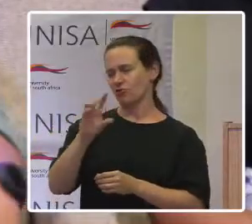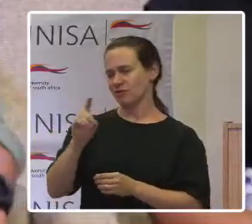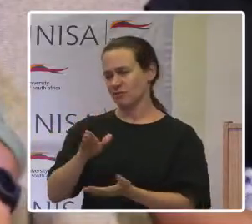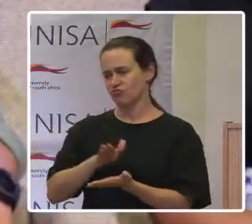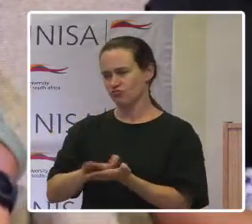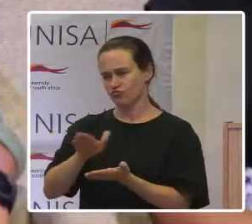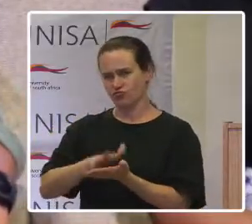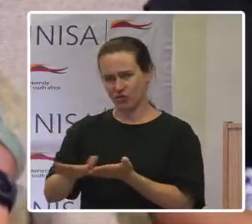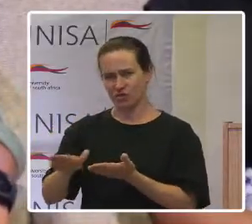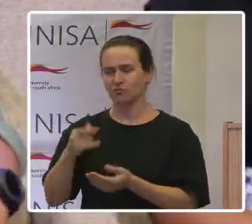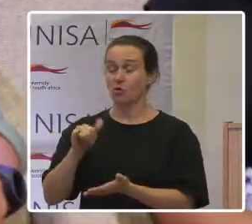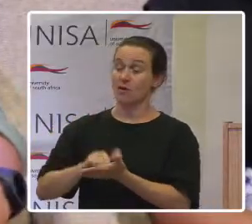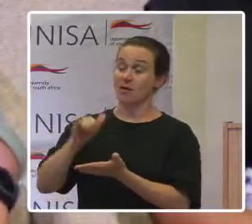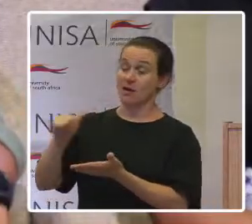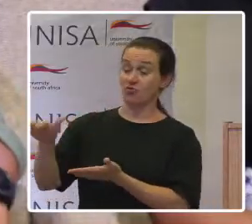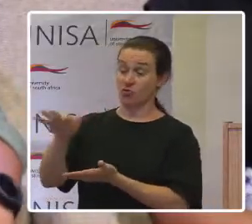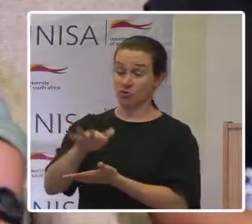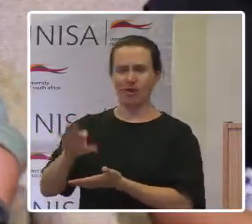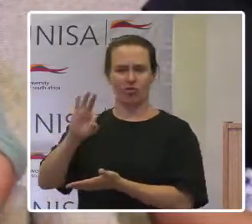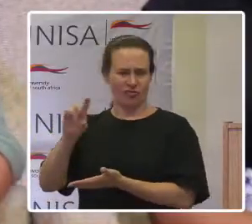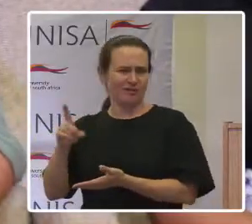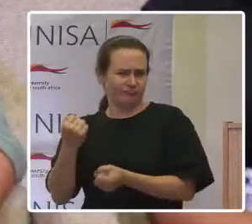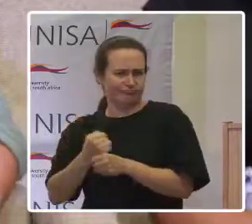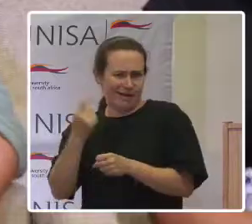so aerospace and 3D makes sense.